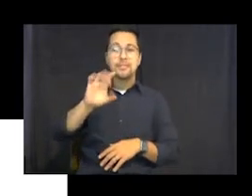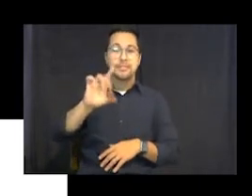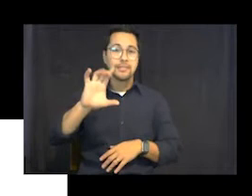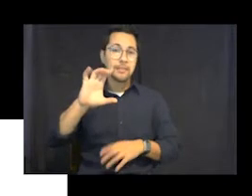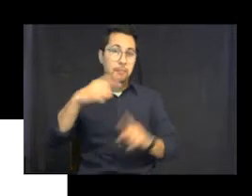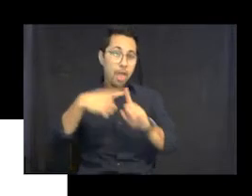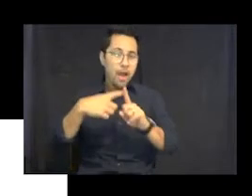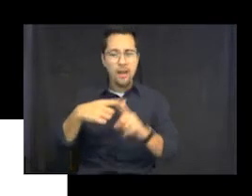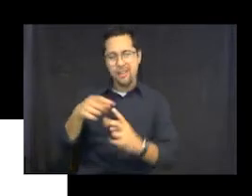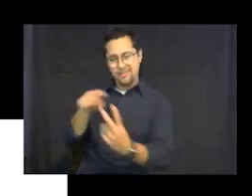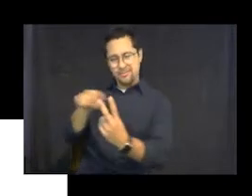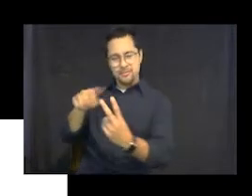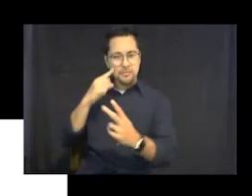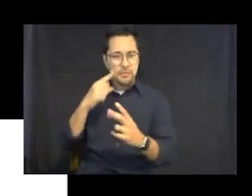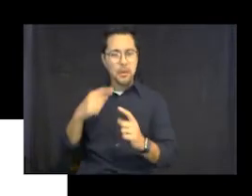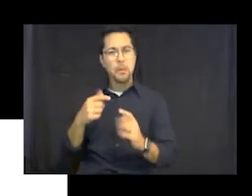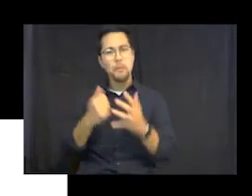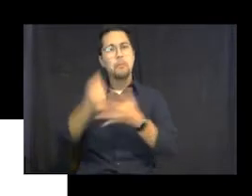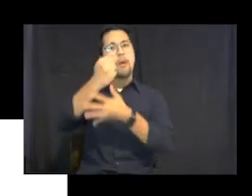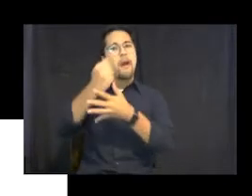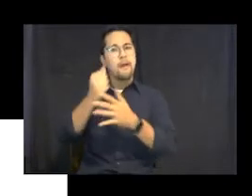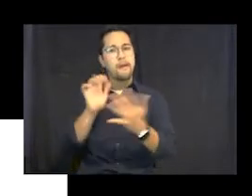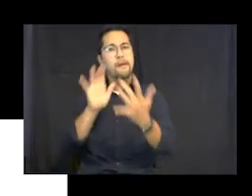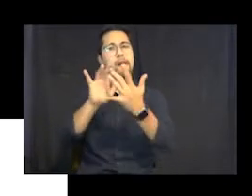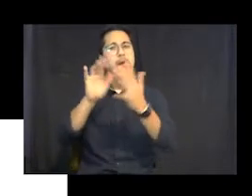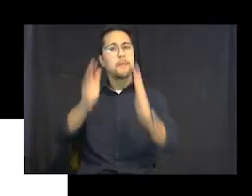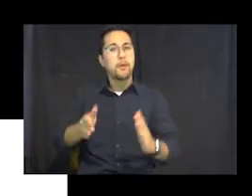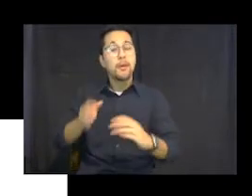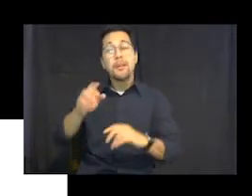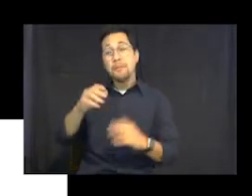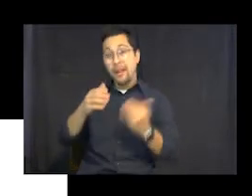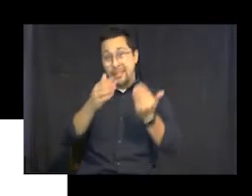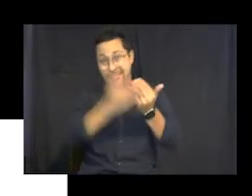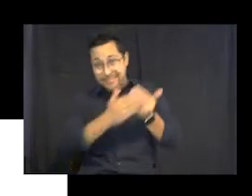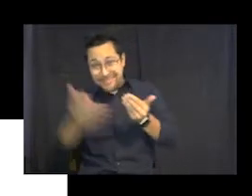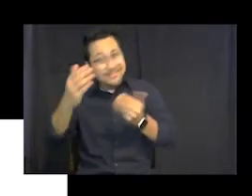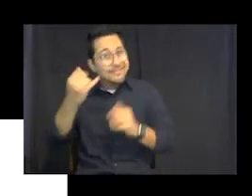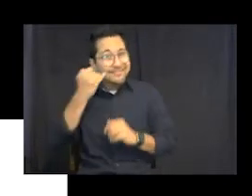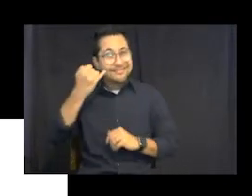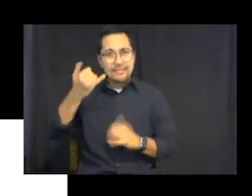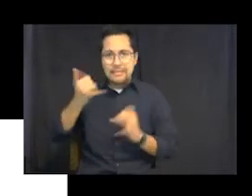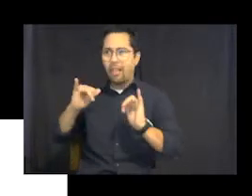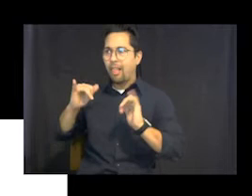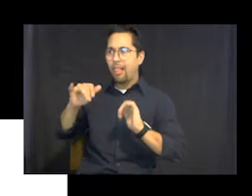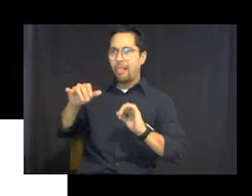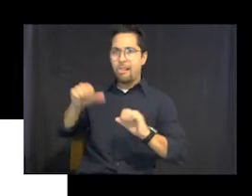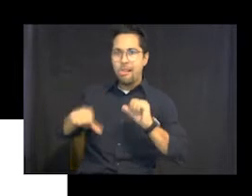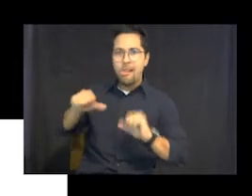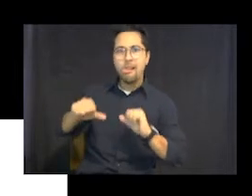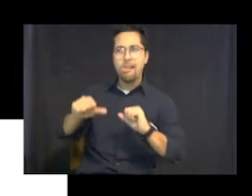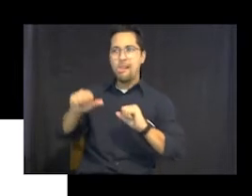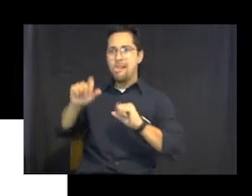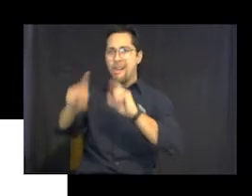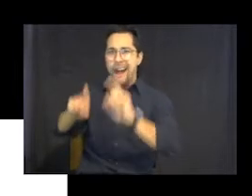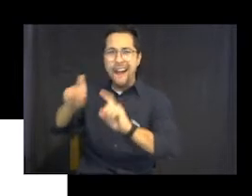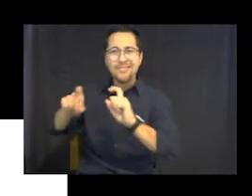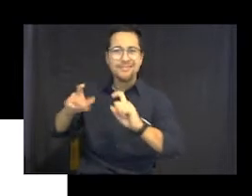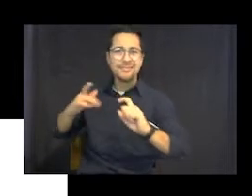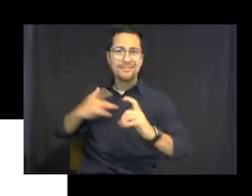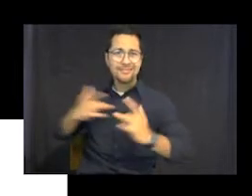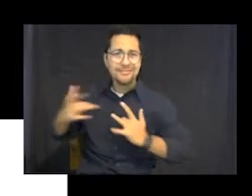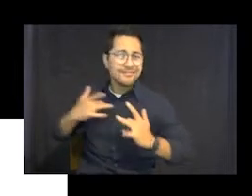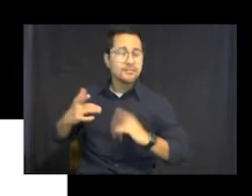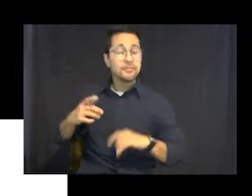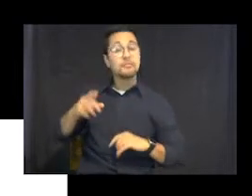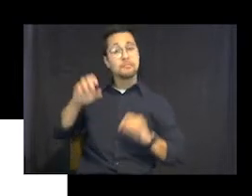your primary point of contact. But after that, if you still have questions or issues or concerns,